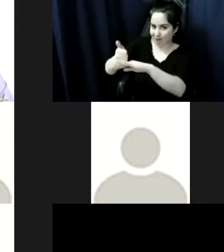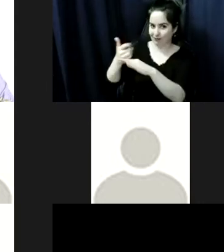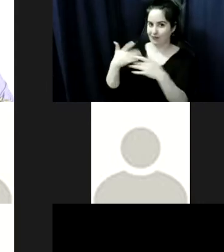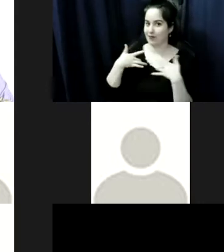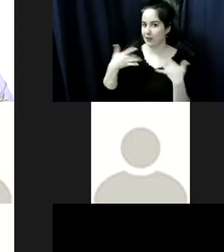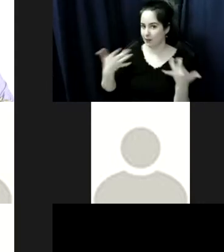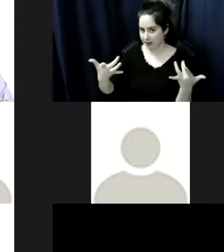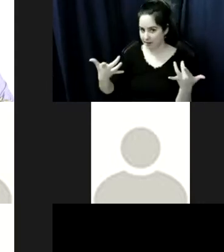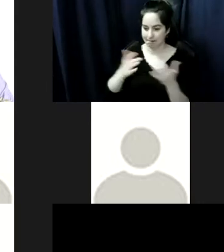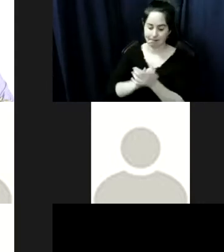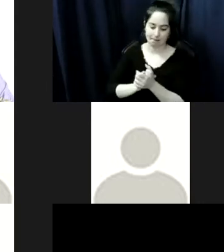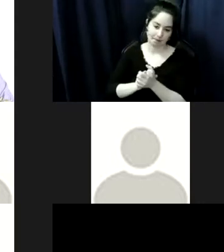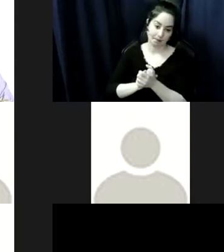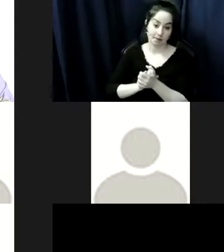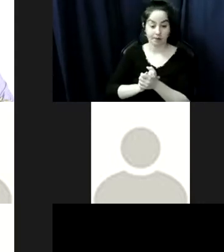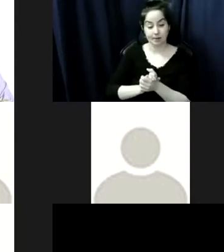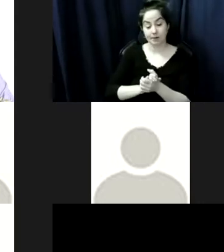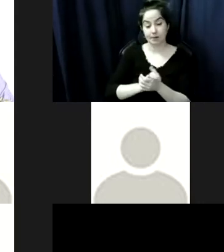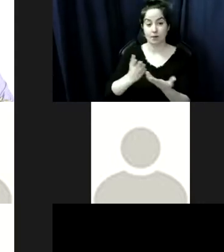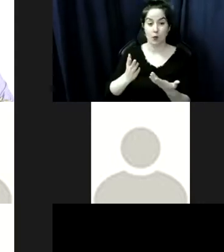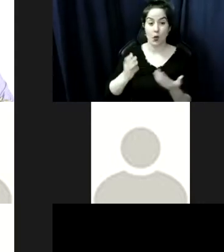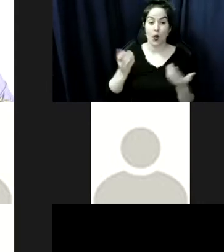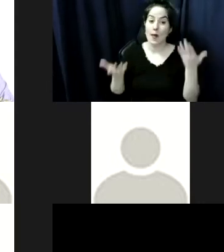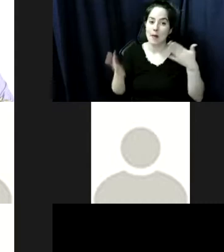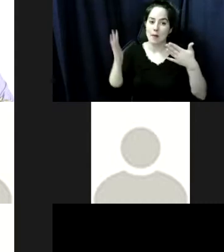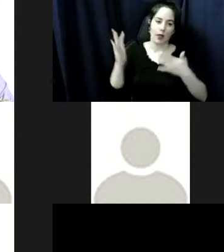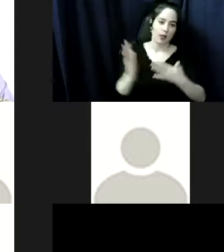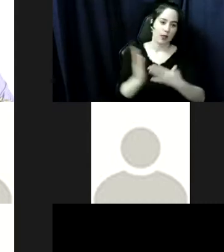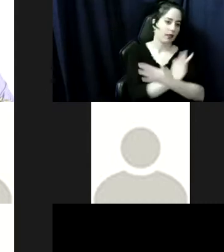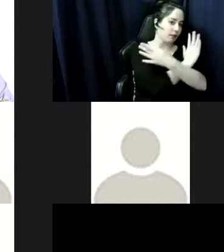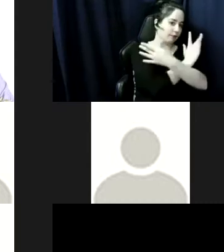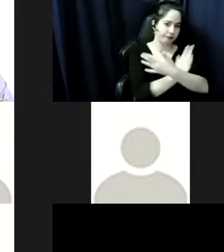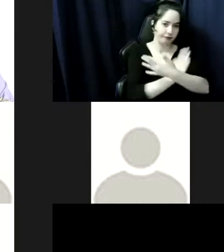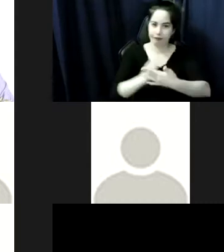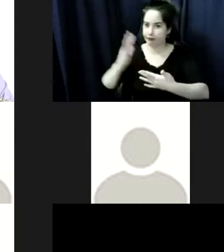So that may sort of scale up or scale down in terms of like